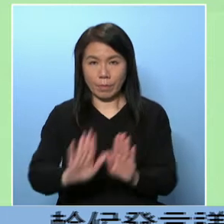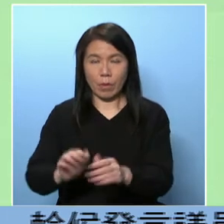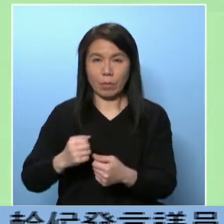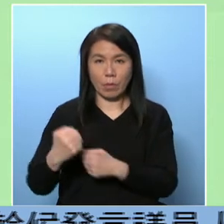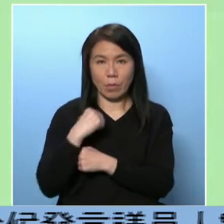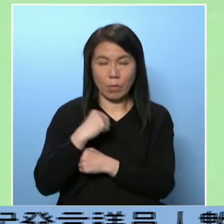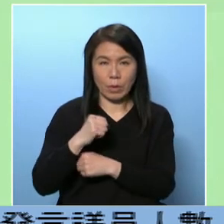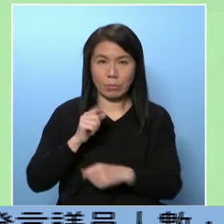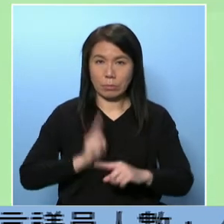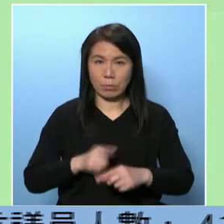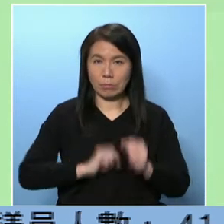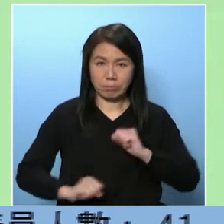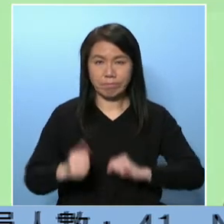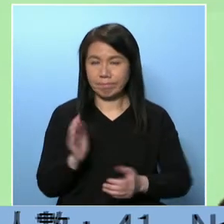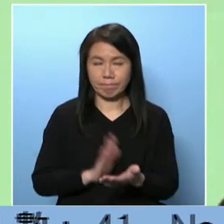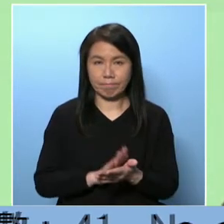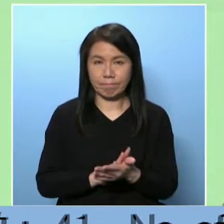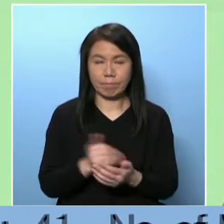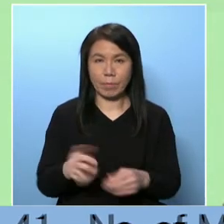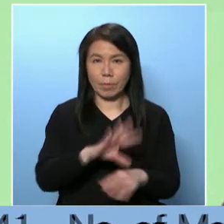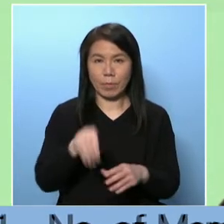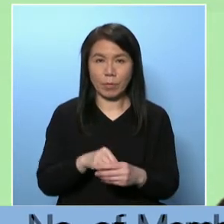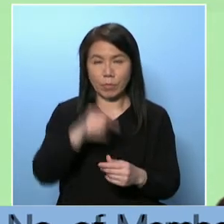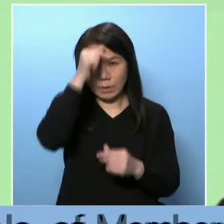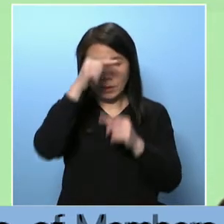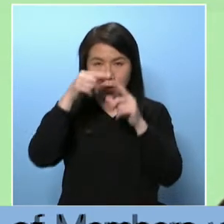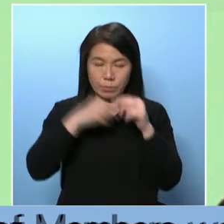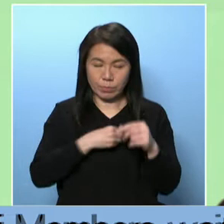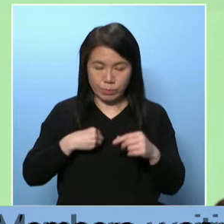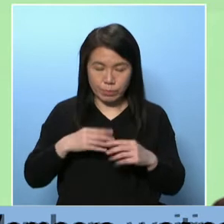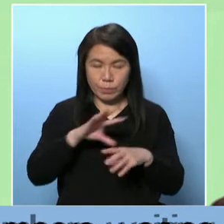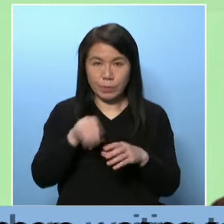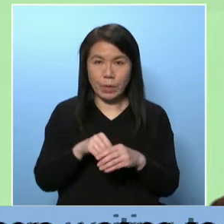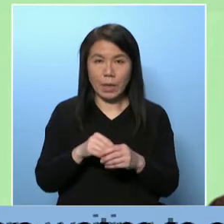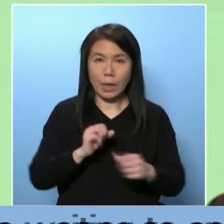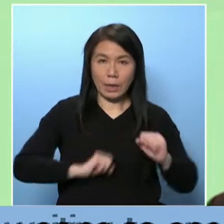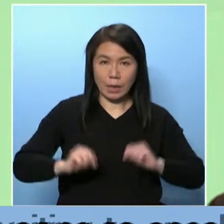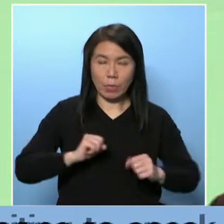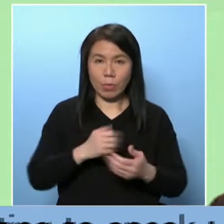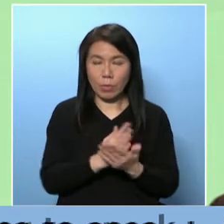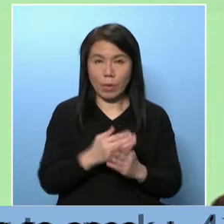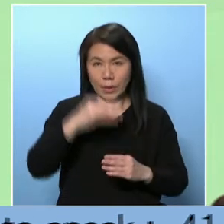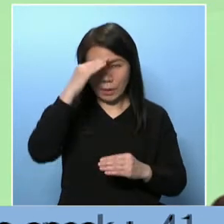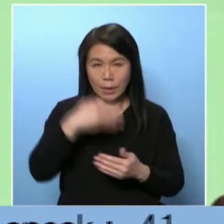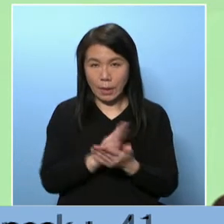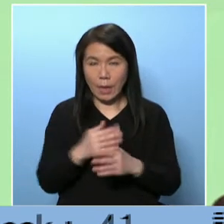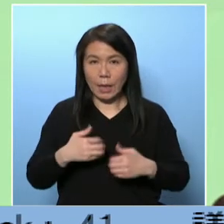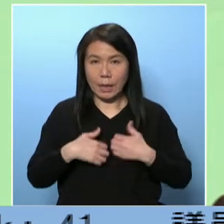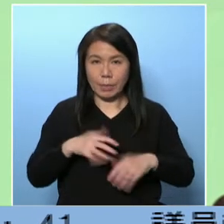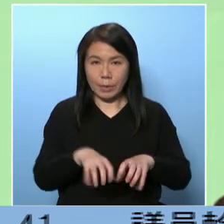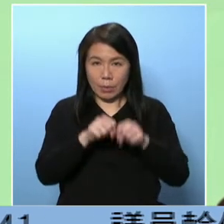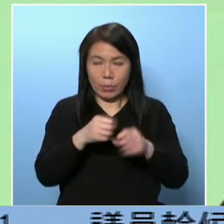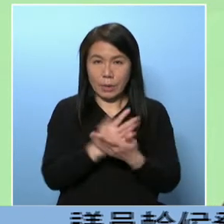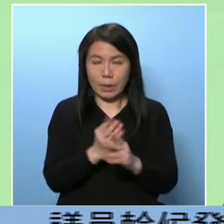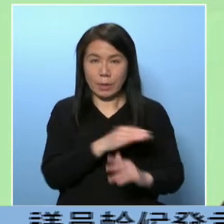working very hard to fight the pandemic, and their performance has been outstanding, including the healthcare professionals,